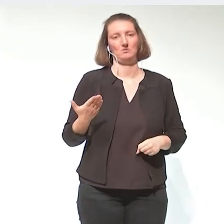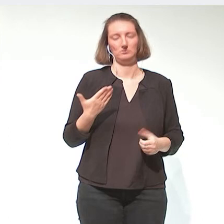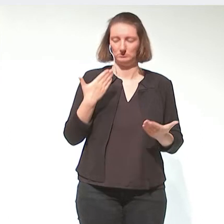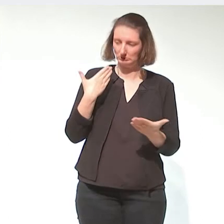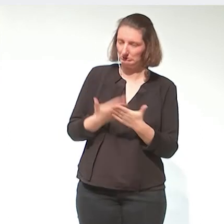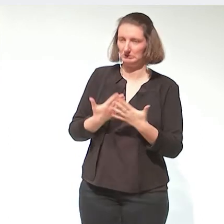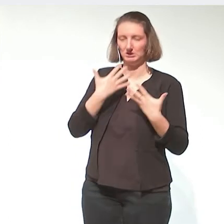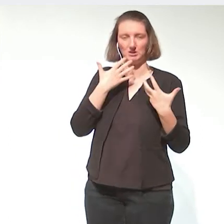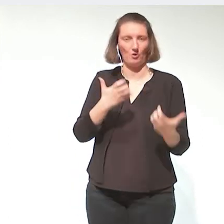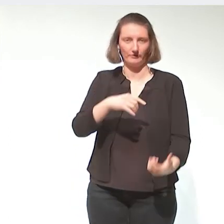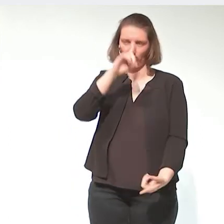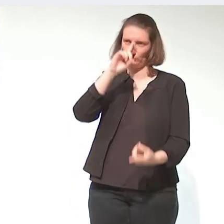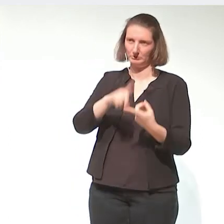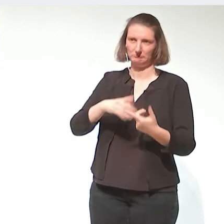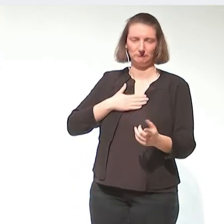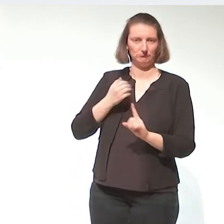the handicapped